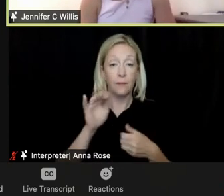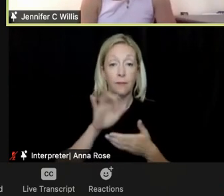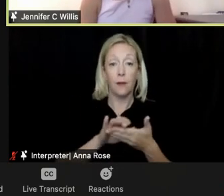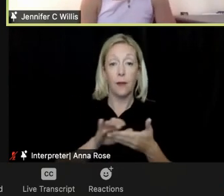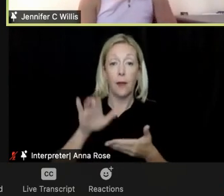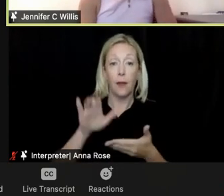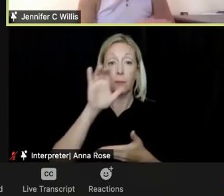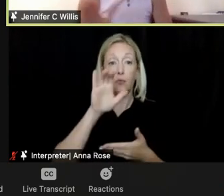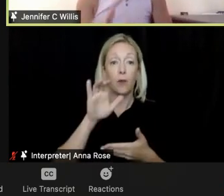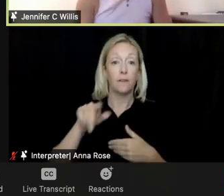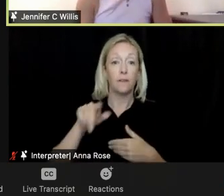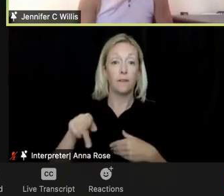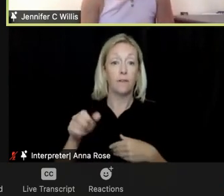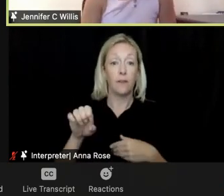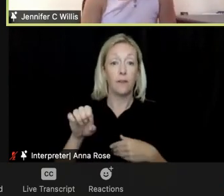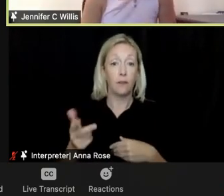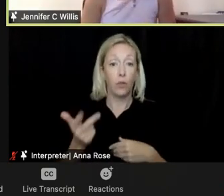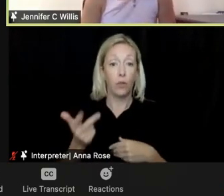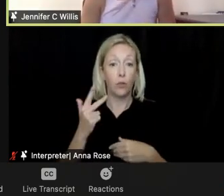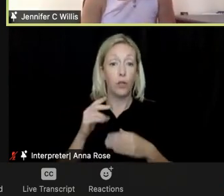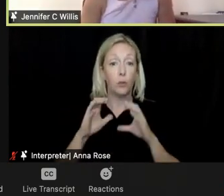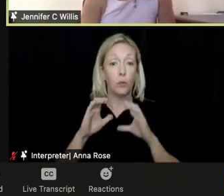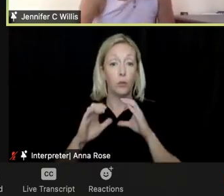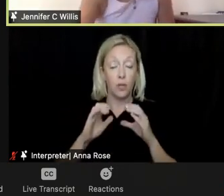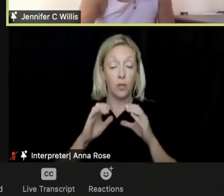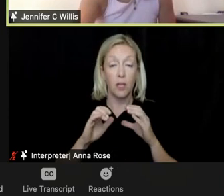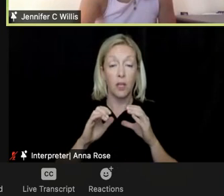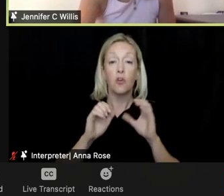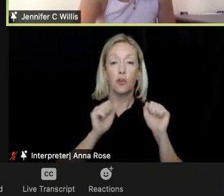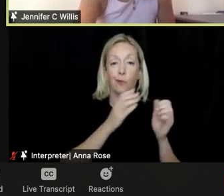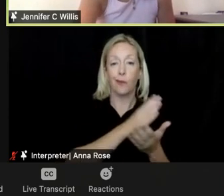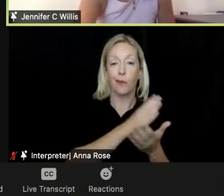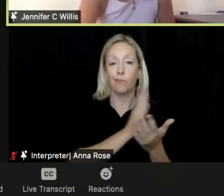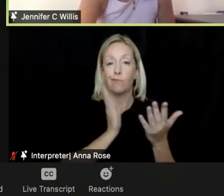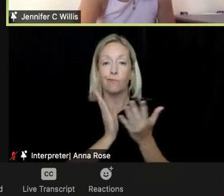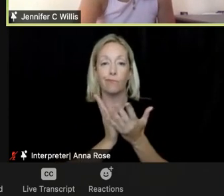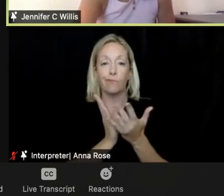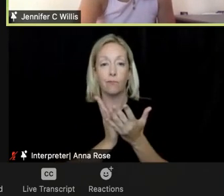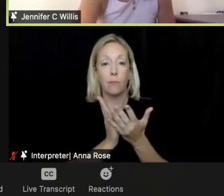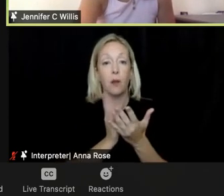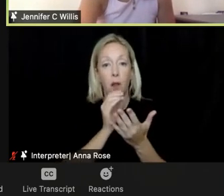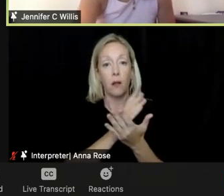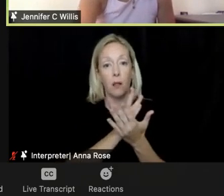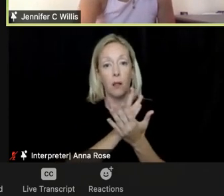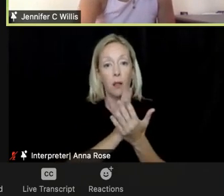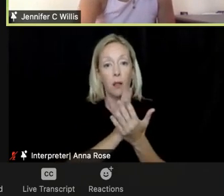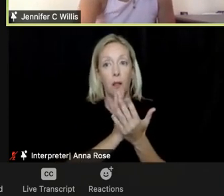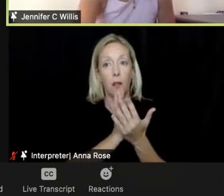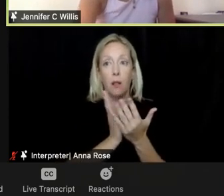phase 3, you can head right to that section of the matrix.